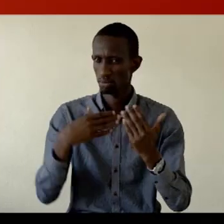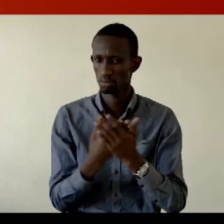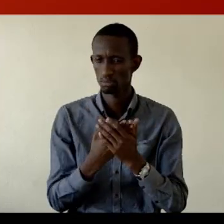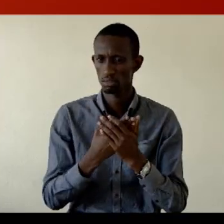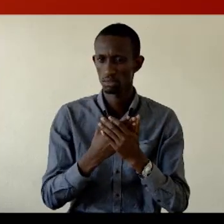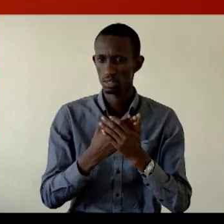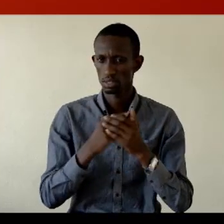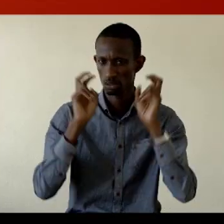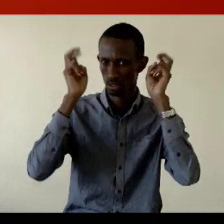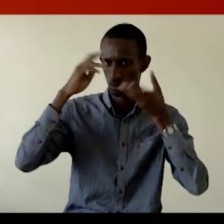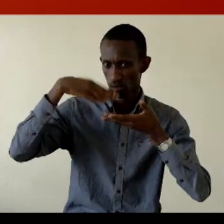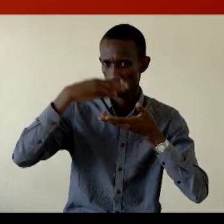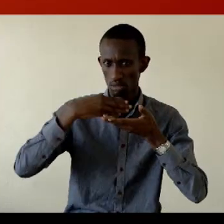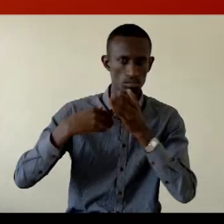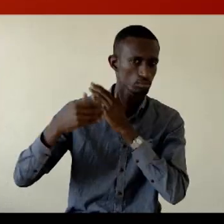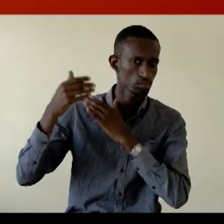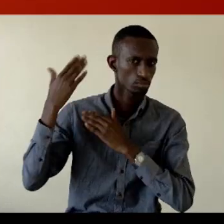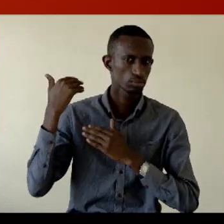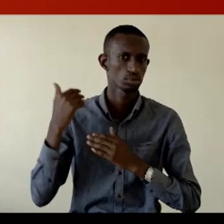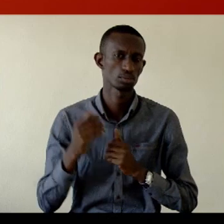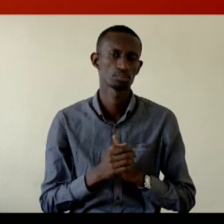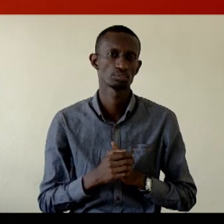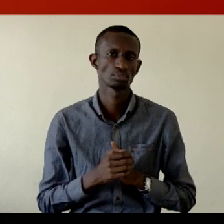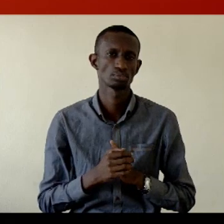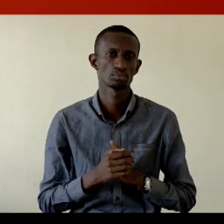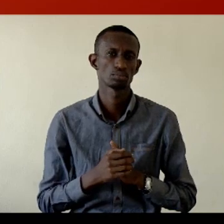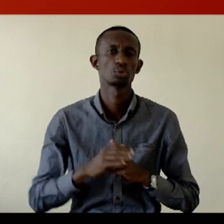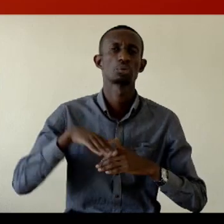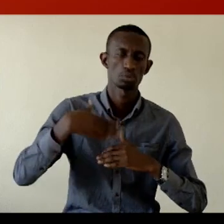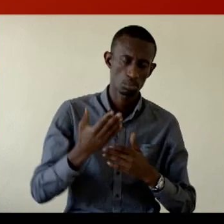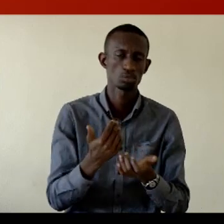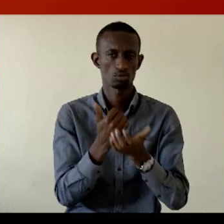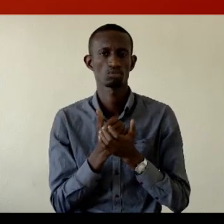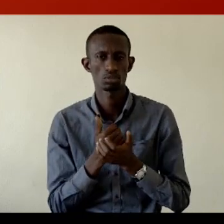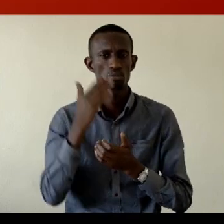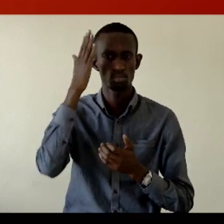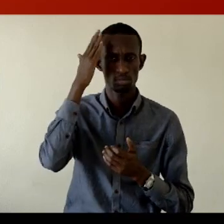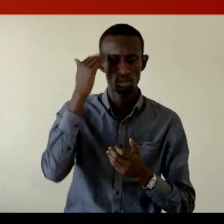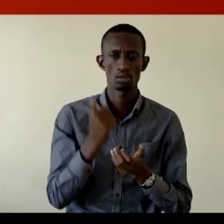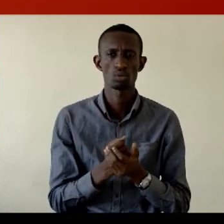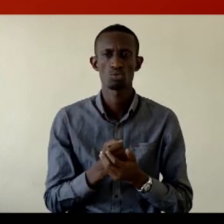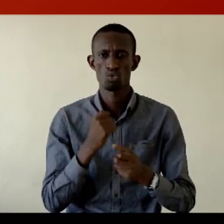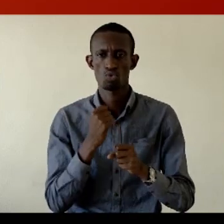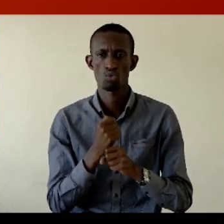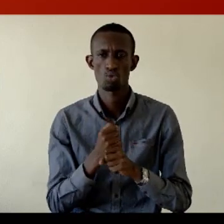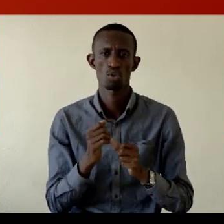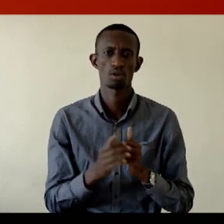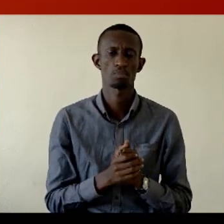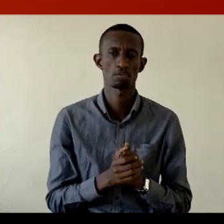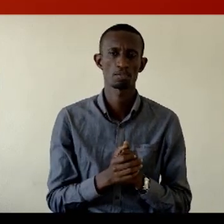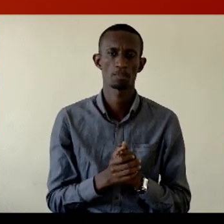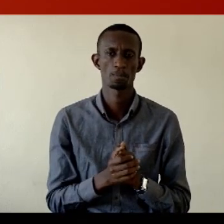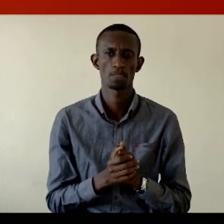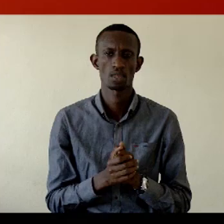covered so that we can know or they can help us to make a self-evaluation. So at